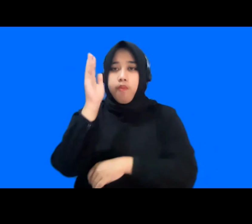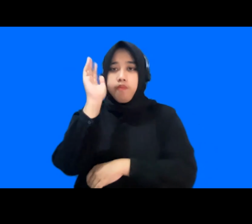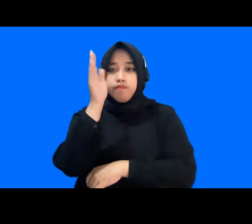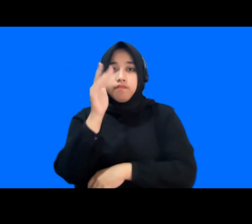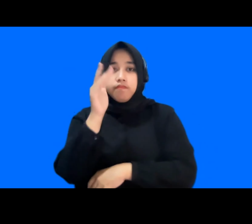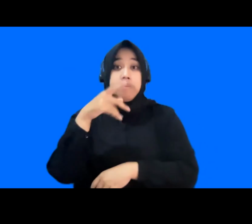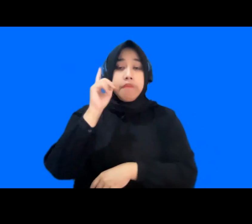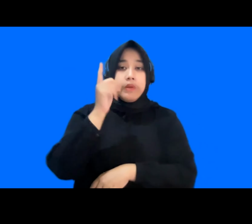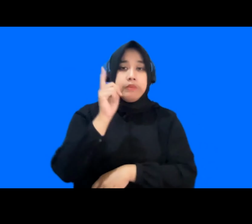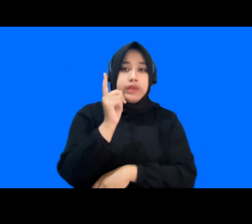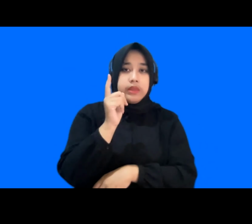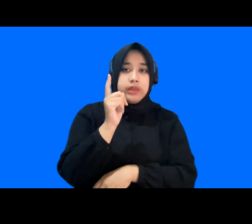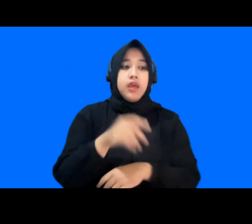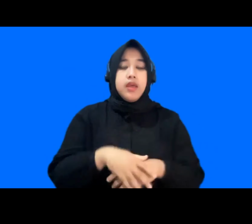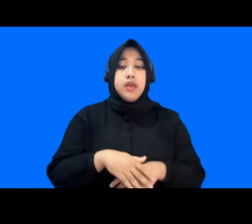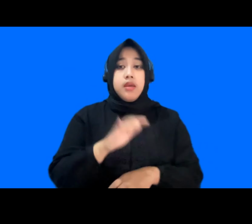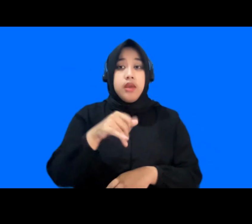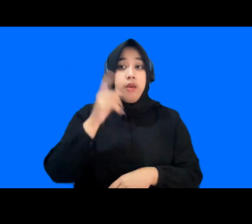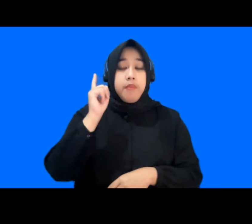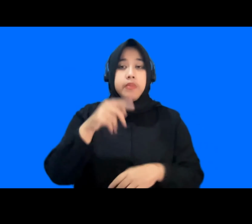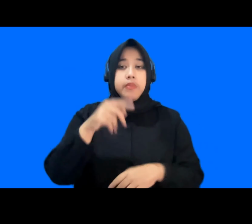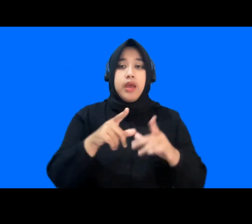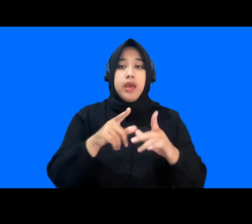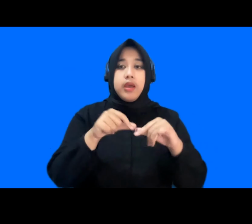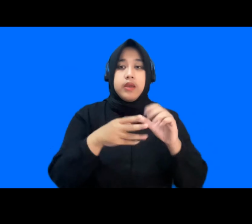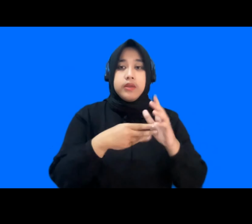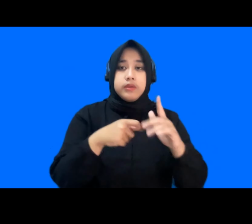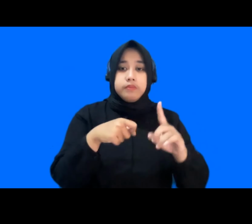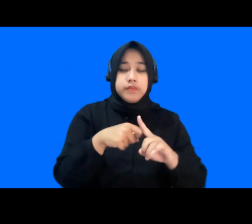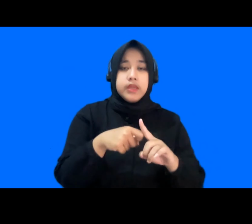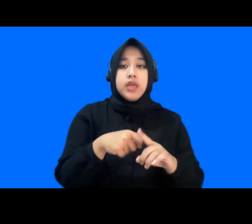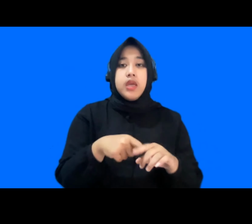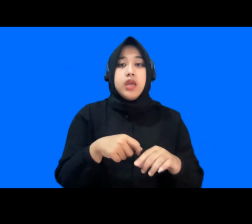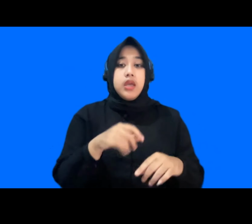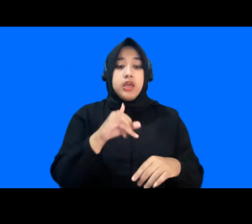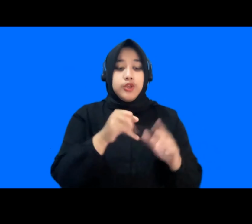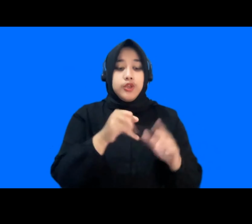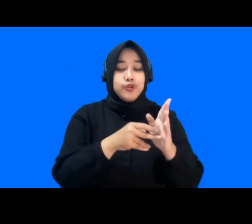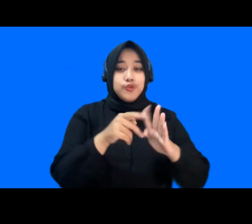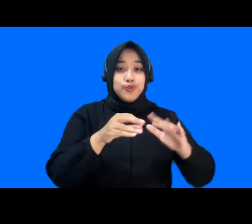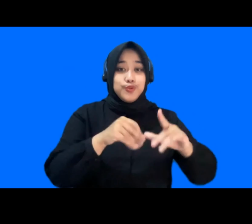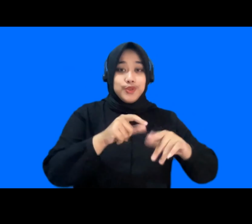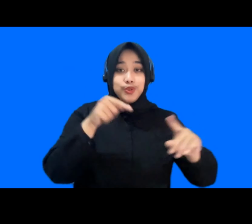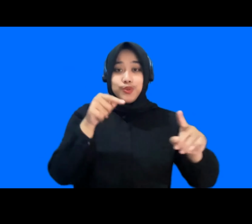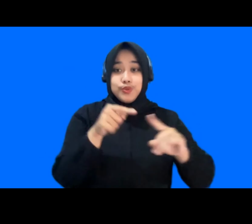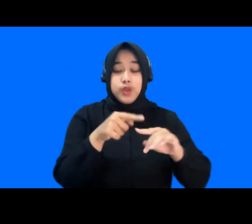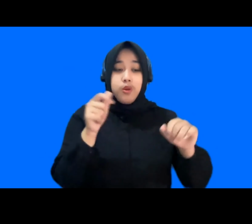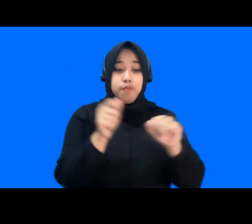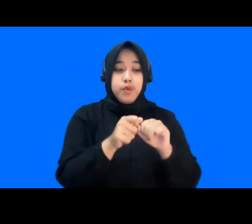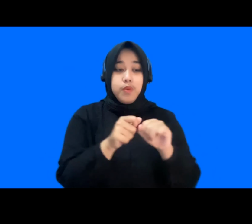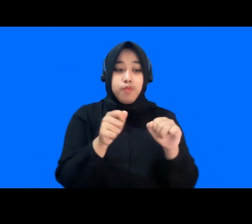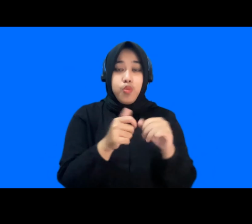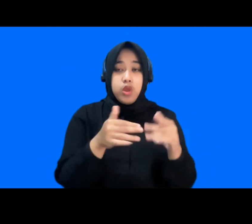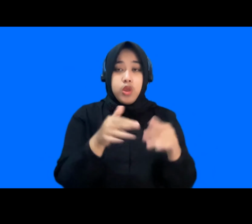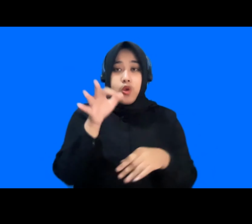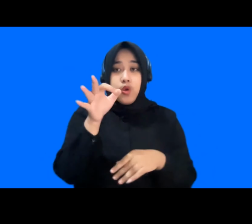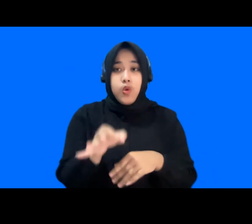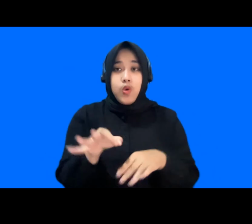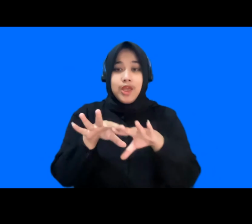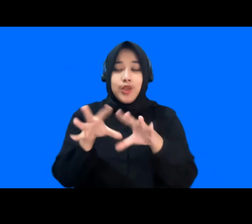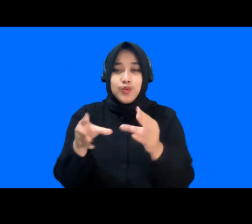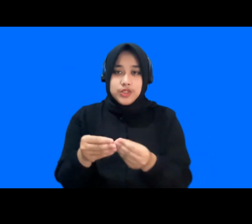academia, NGOs, and CSOs, and work towards the inclusive future of the city. Hearing and learning from speakers, panelists,